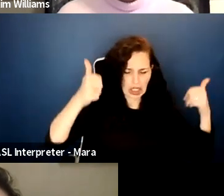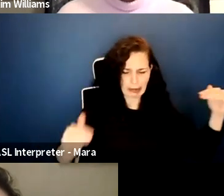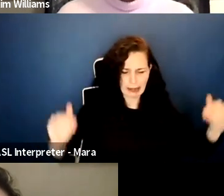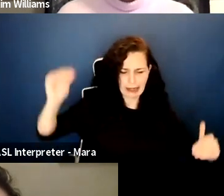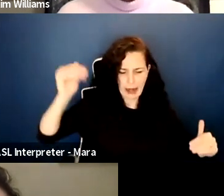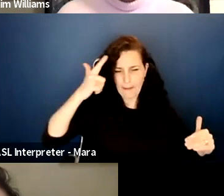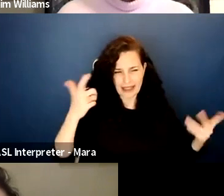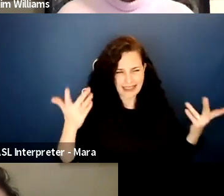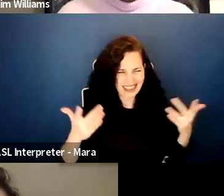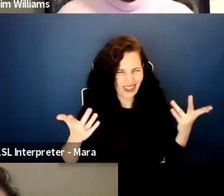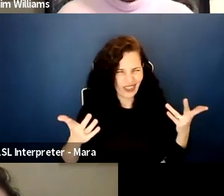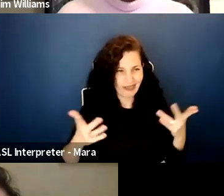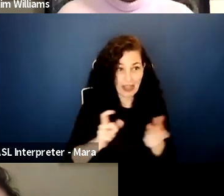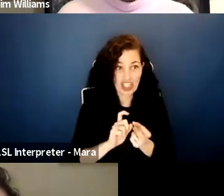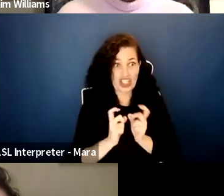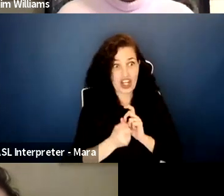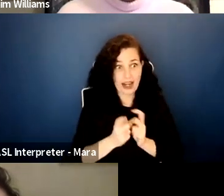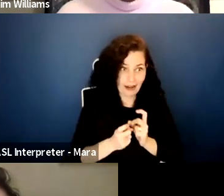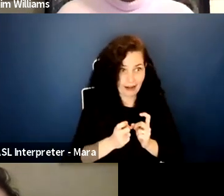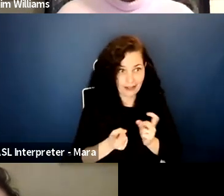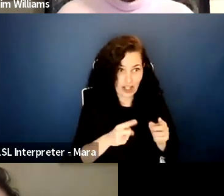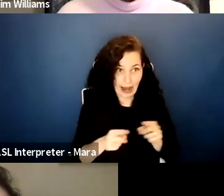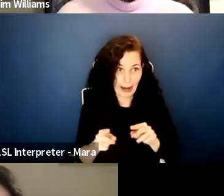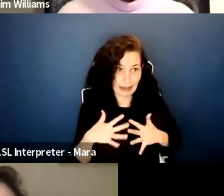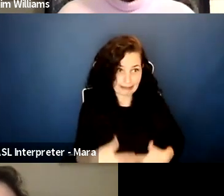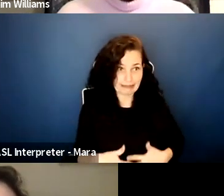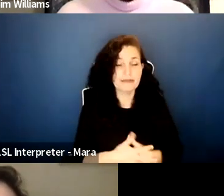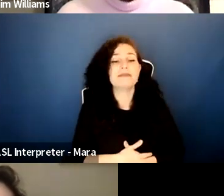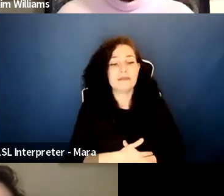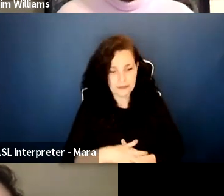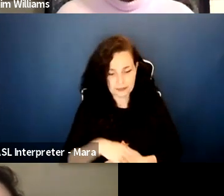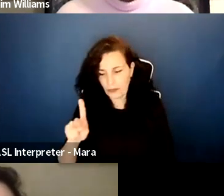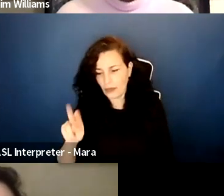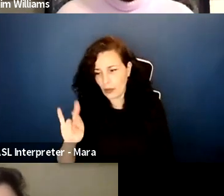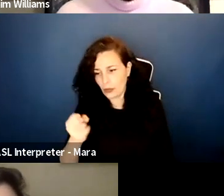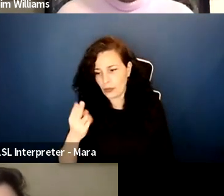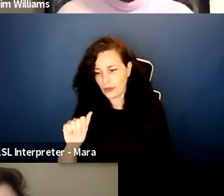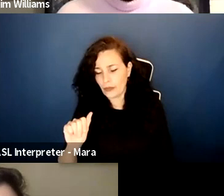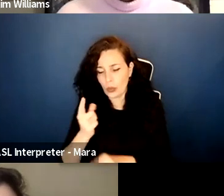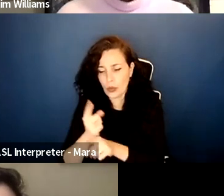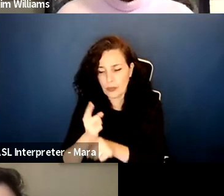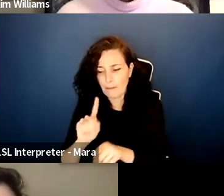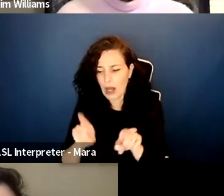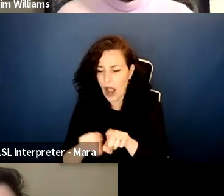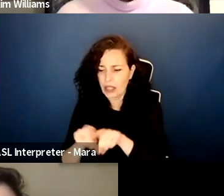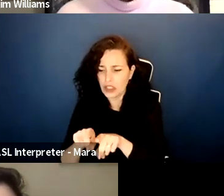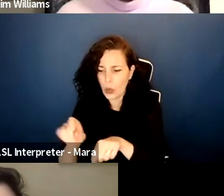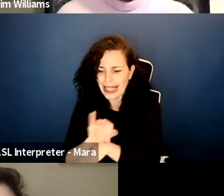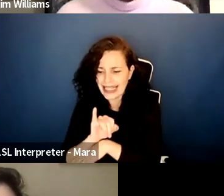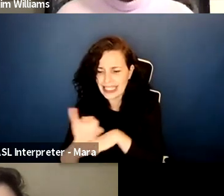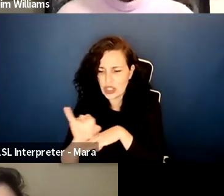already happened. I also think it has to do with what's happening in the industry, and I mean, and that's always